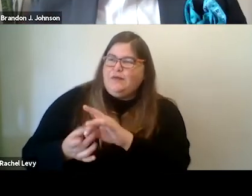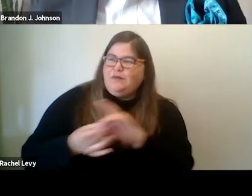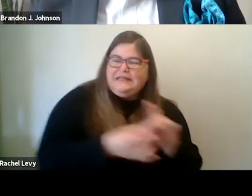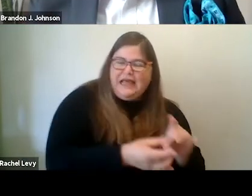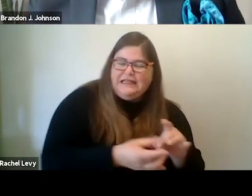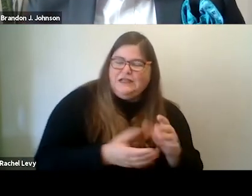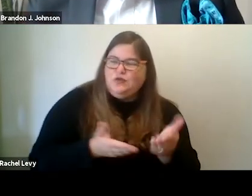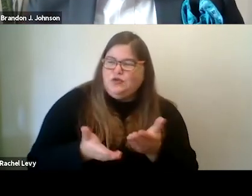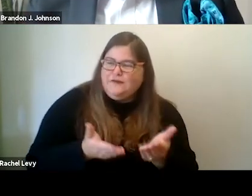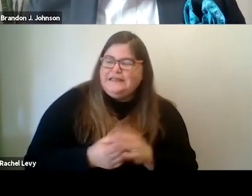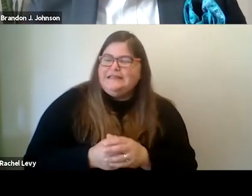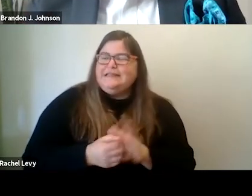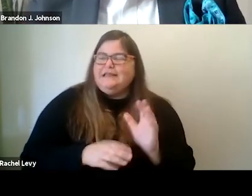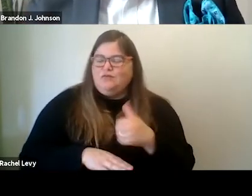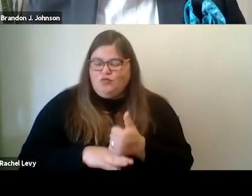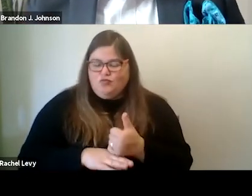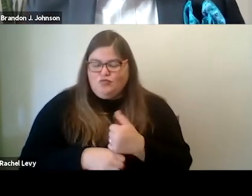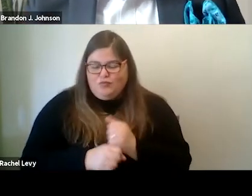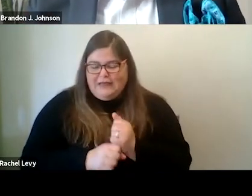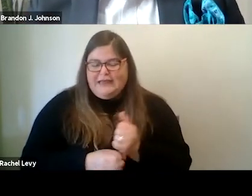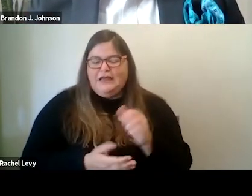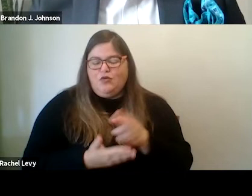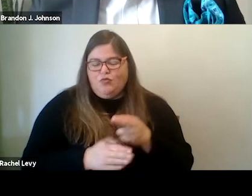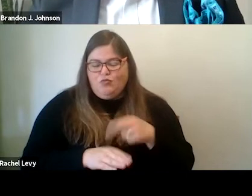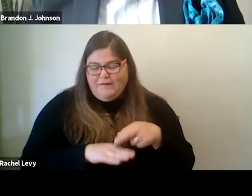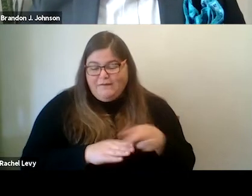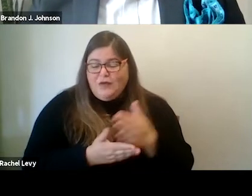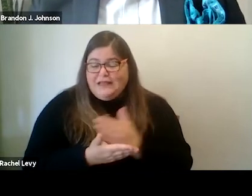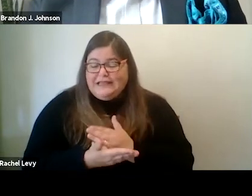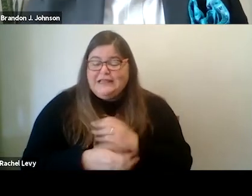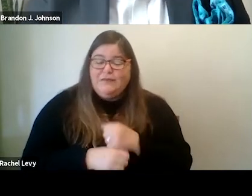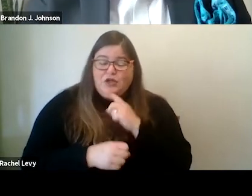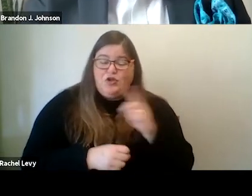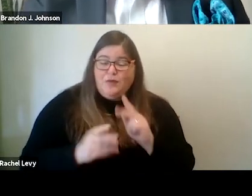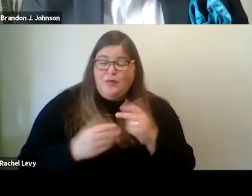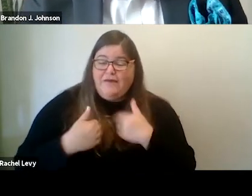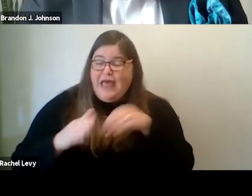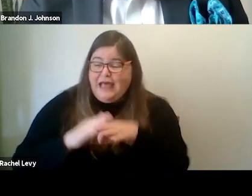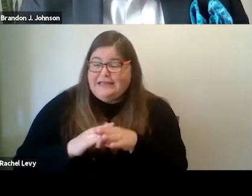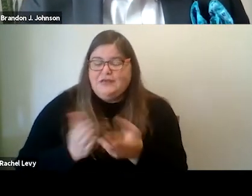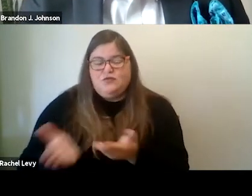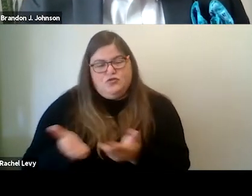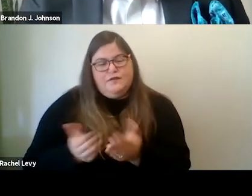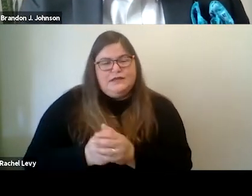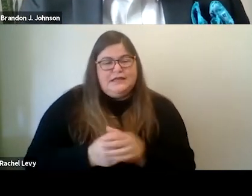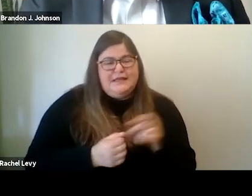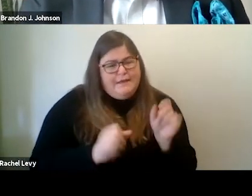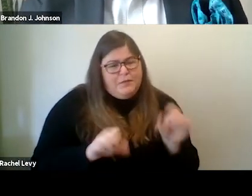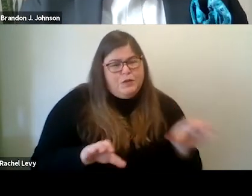lists, engaging with community partners, and making sure individuals have access to services, as well as